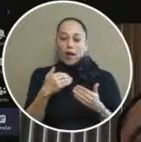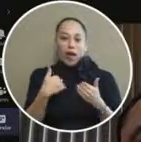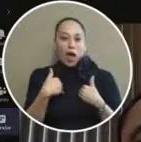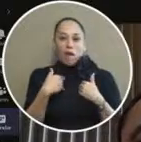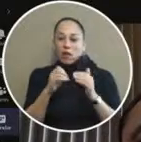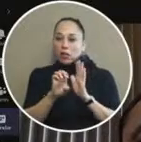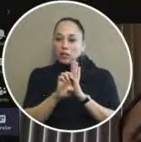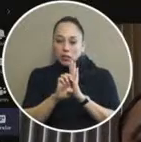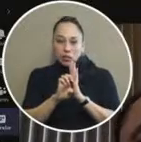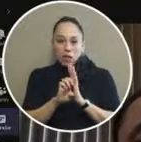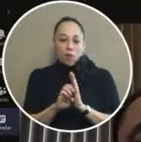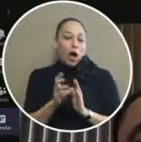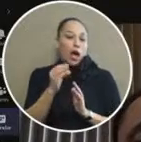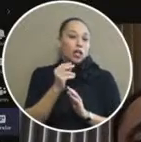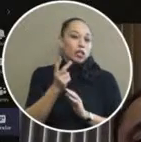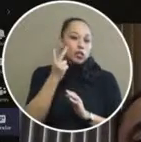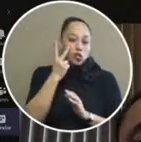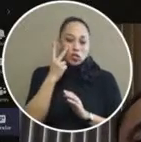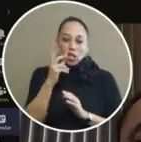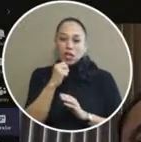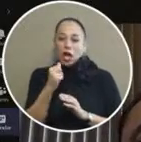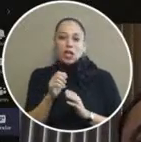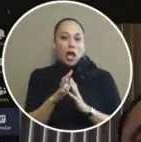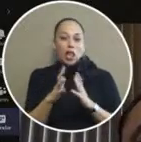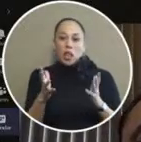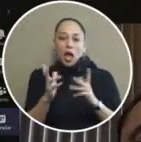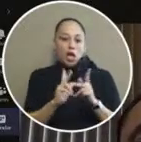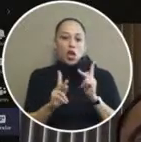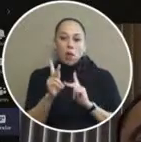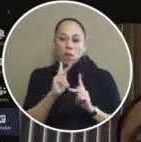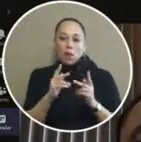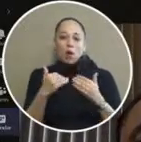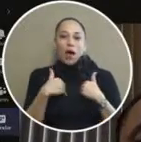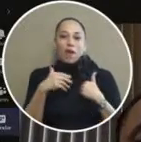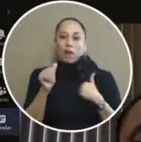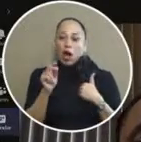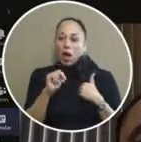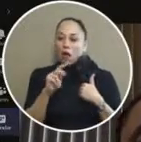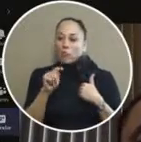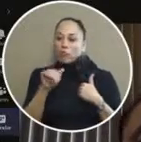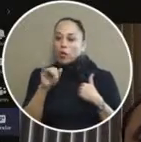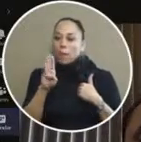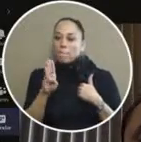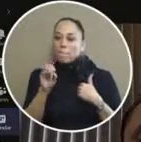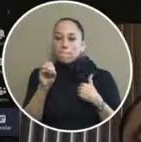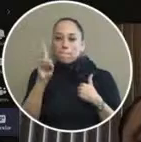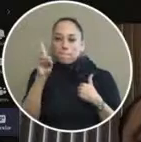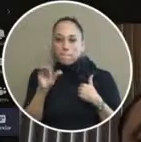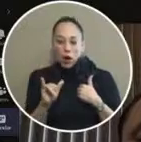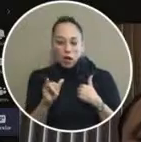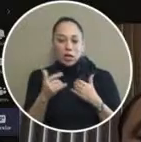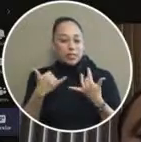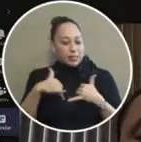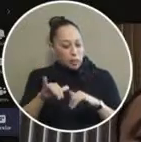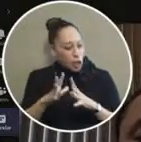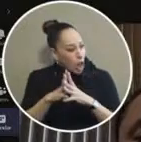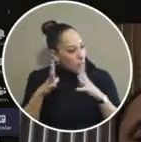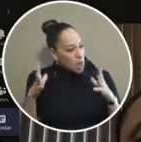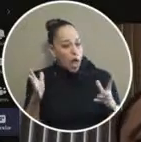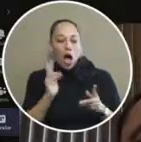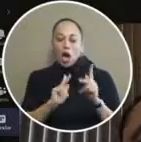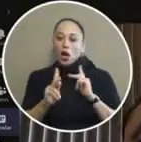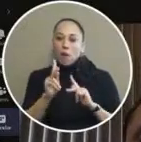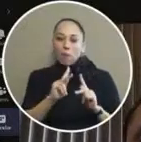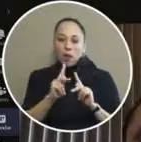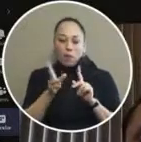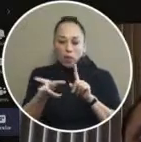sampling and see that there's not that many people with antibodies. Then that means that there's still plenty of people that are susceptible